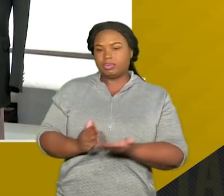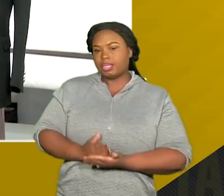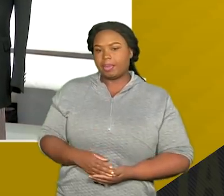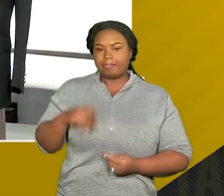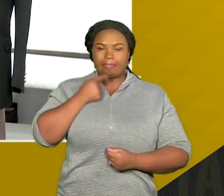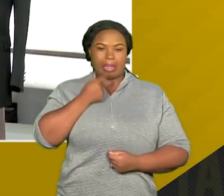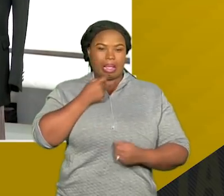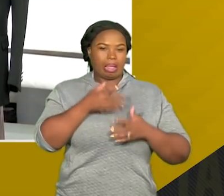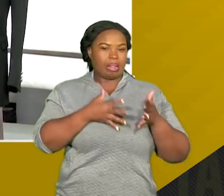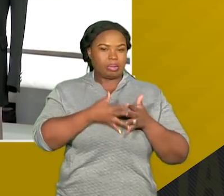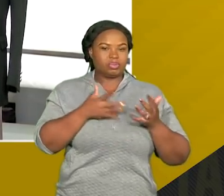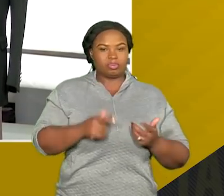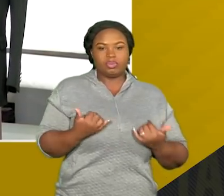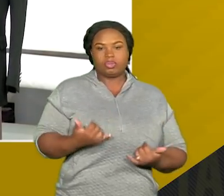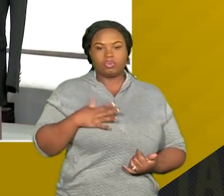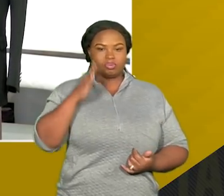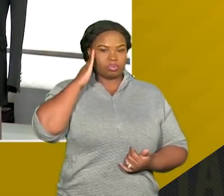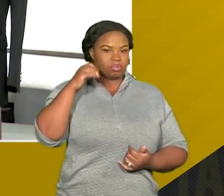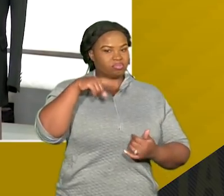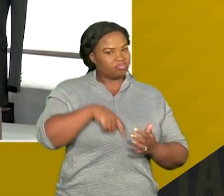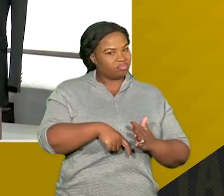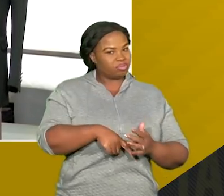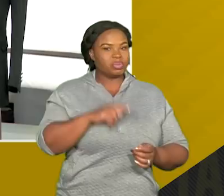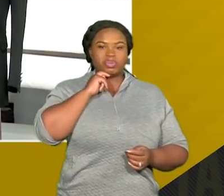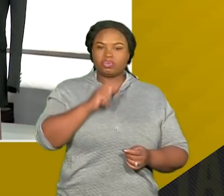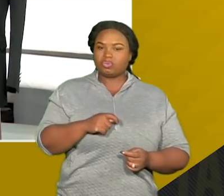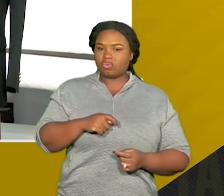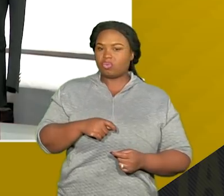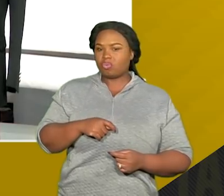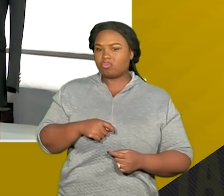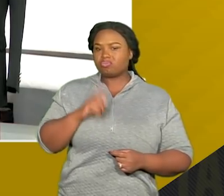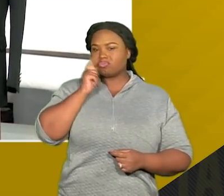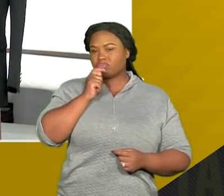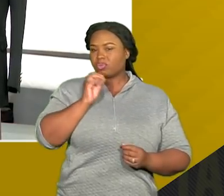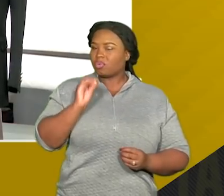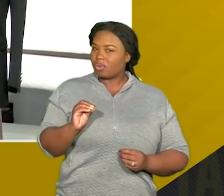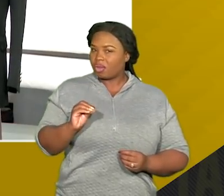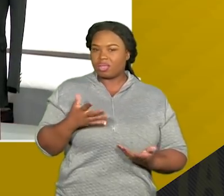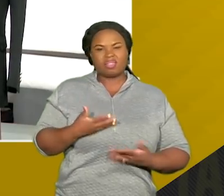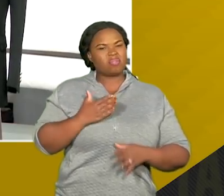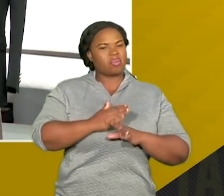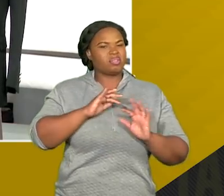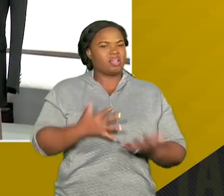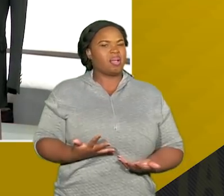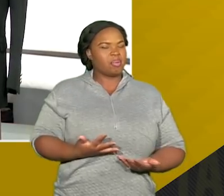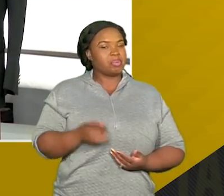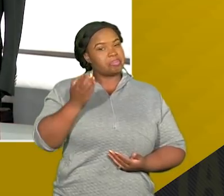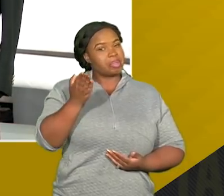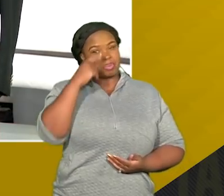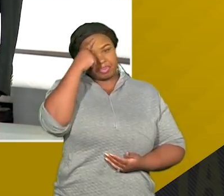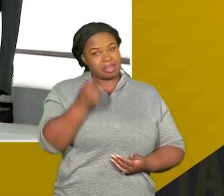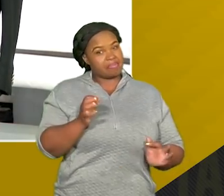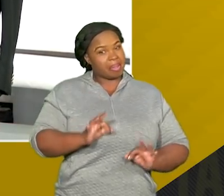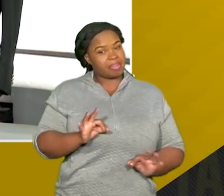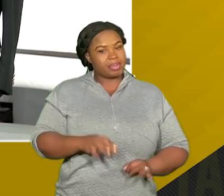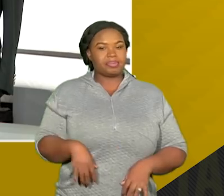but namhlanje sifuna ukuthola kahle kahle ukuthi ikhona into ekuthiwa ubuthakathi and babukhona ubuthakathi busebenza kanjani or ngomunye wabantu abangakholelwa